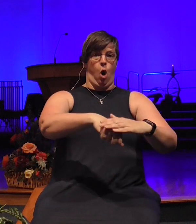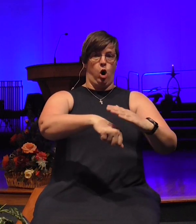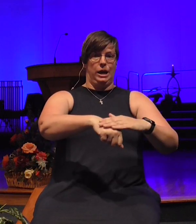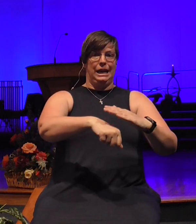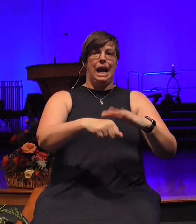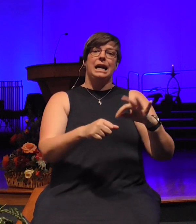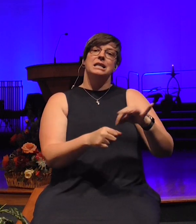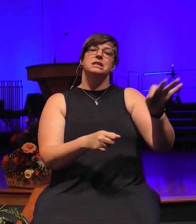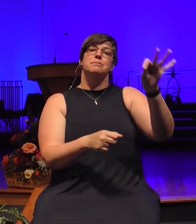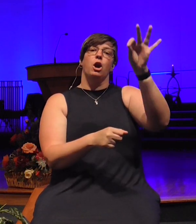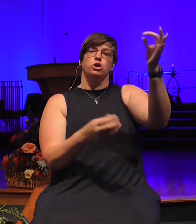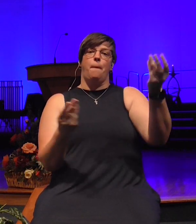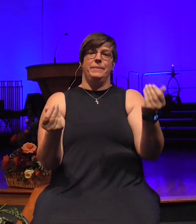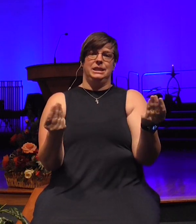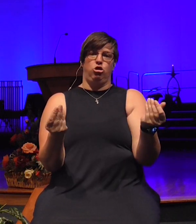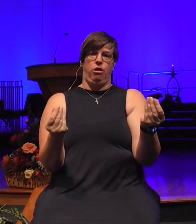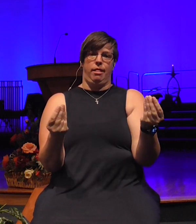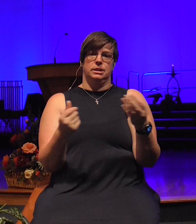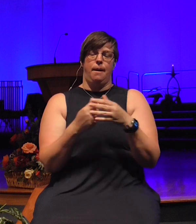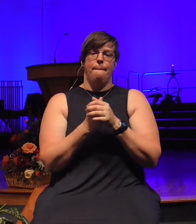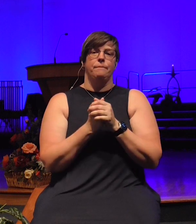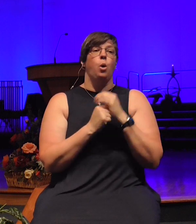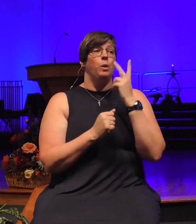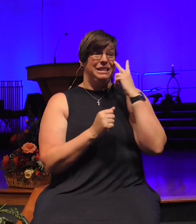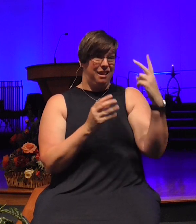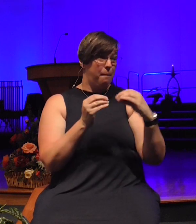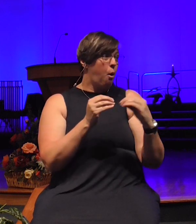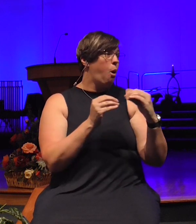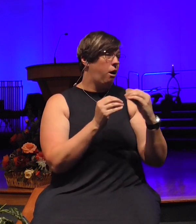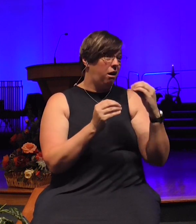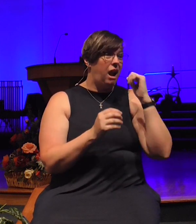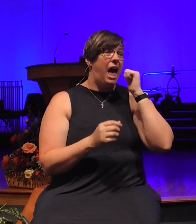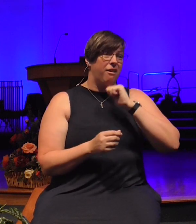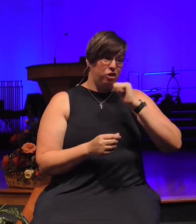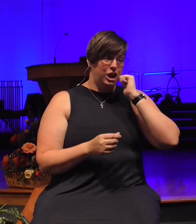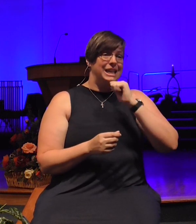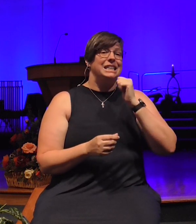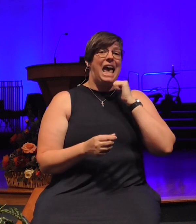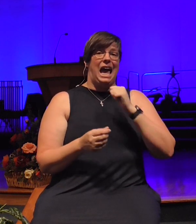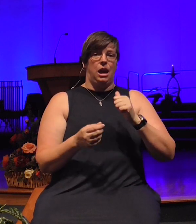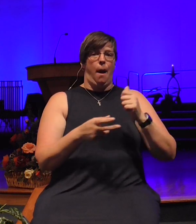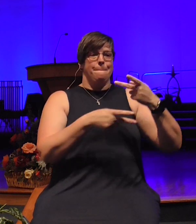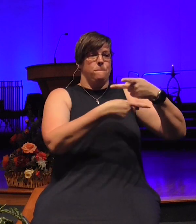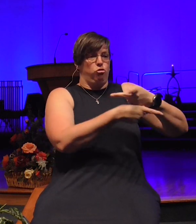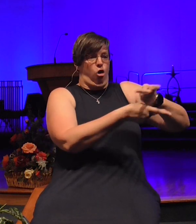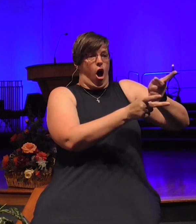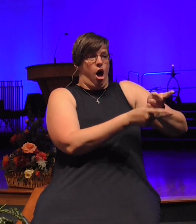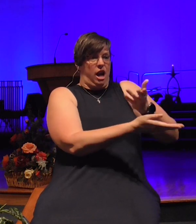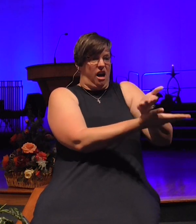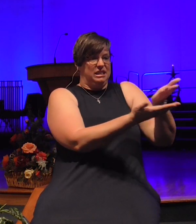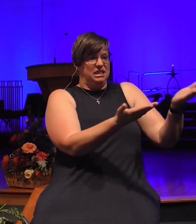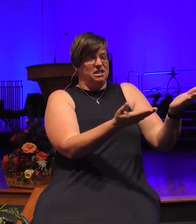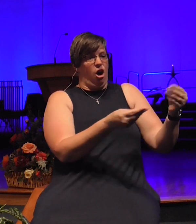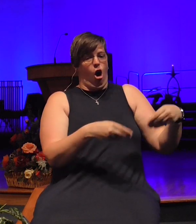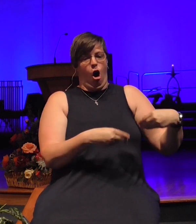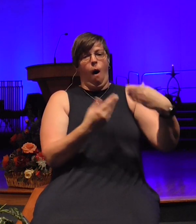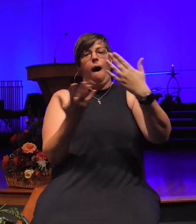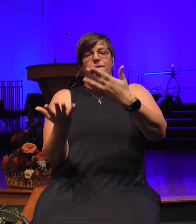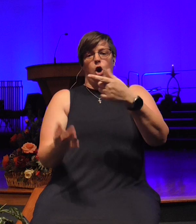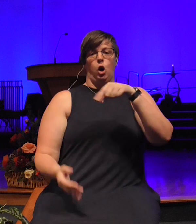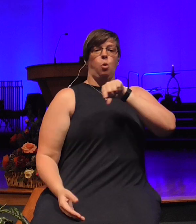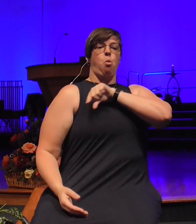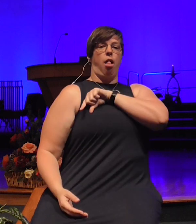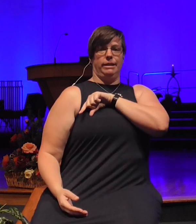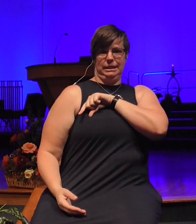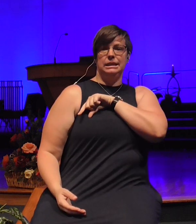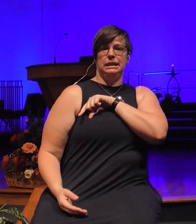against spiritual materialism. We see it more and more every day where products offer us qualities of